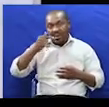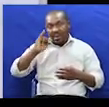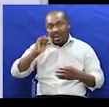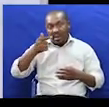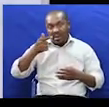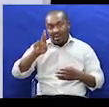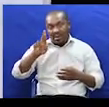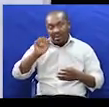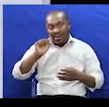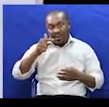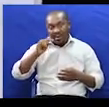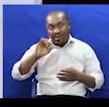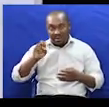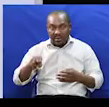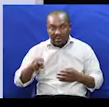is the